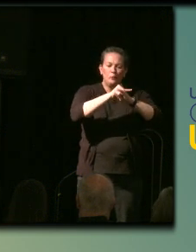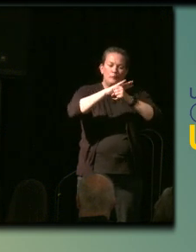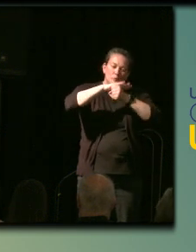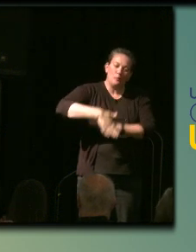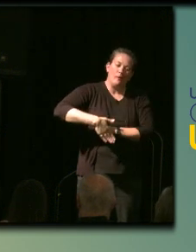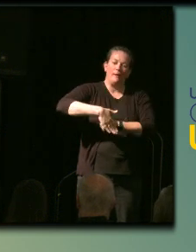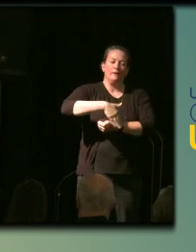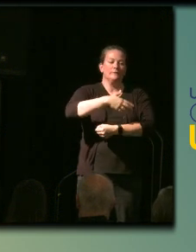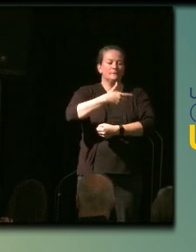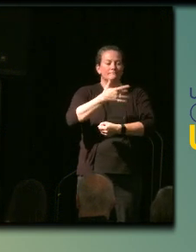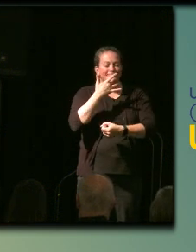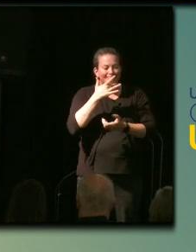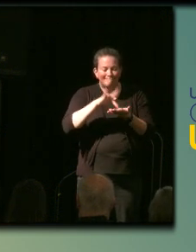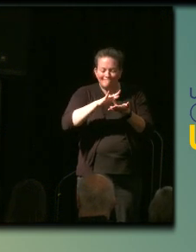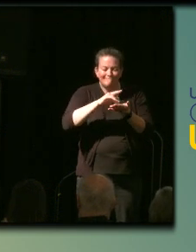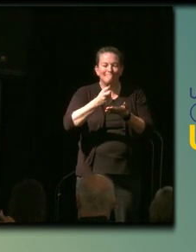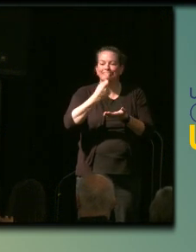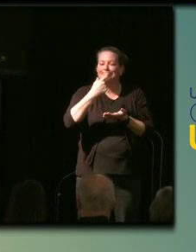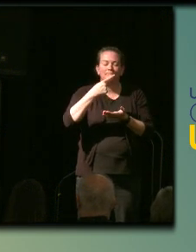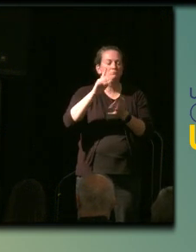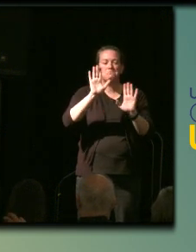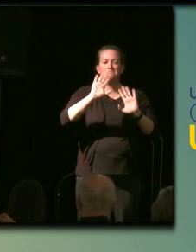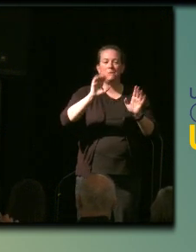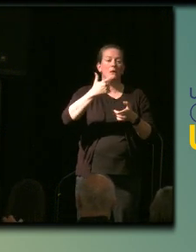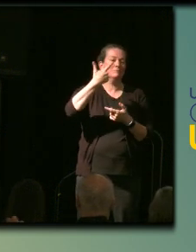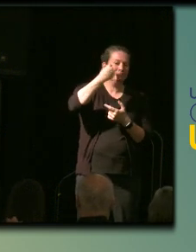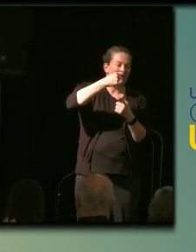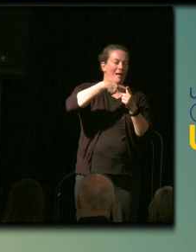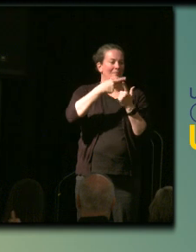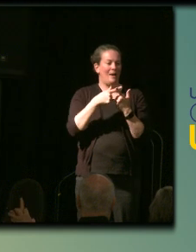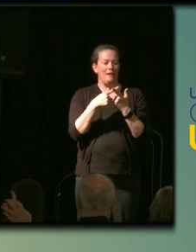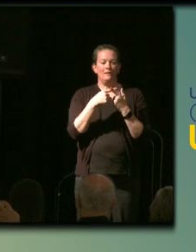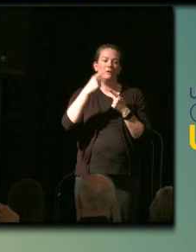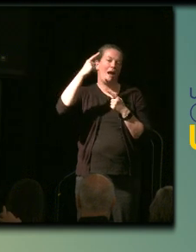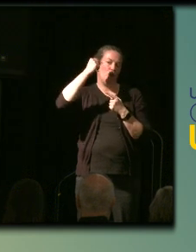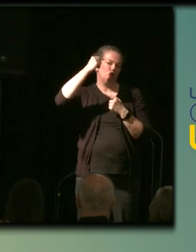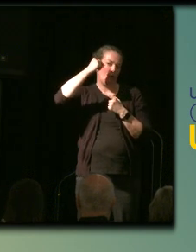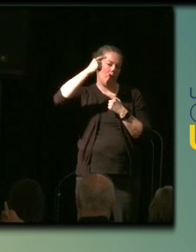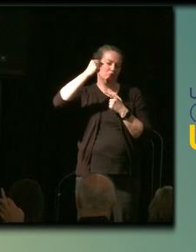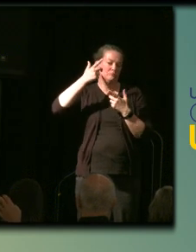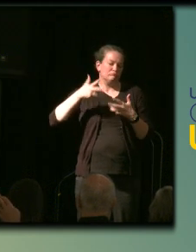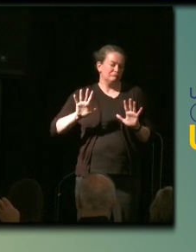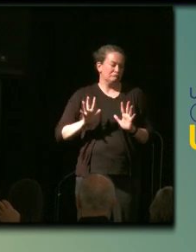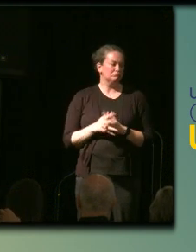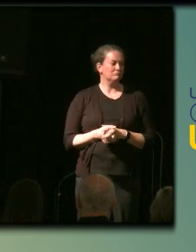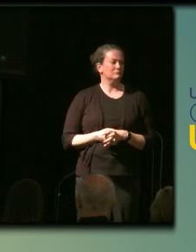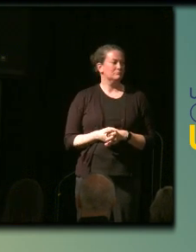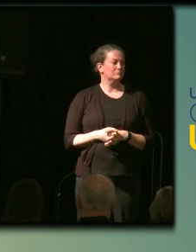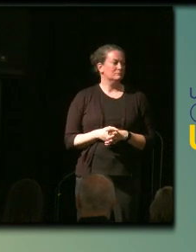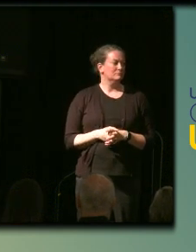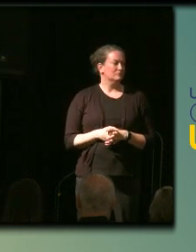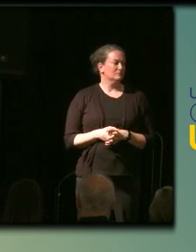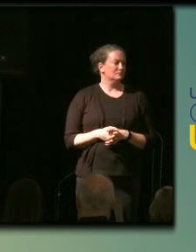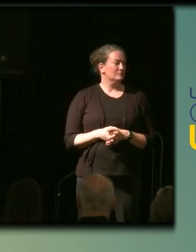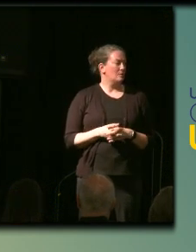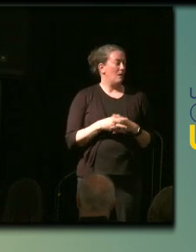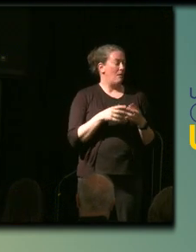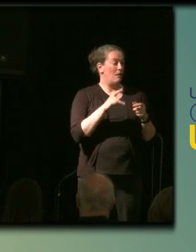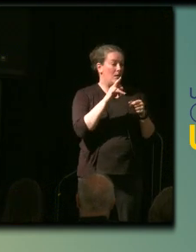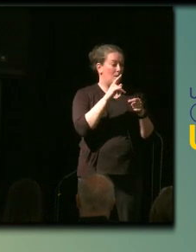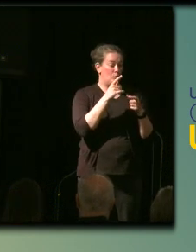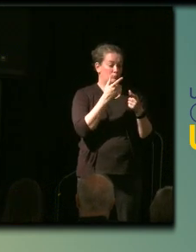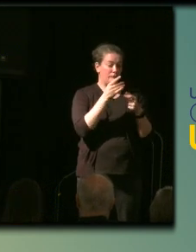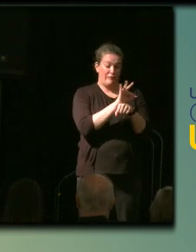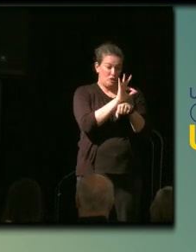afterwards is 5 days of steroid eye drops. And how does it work? Well, I think, I'm actually really benefited by all the